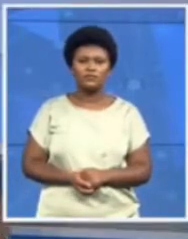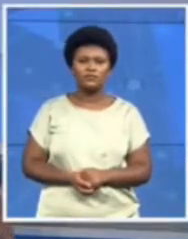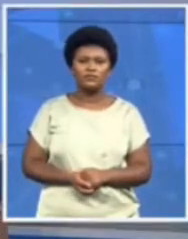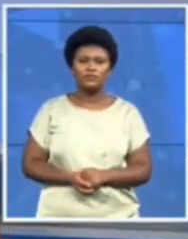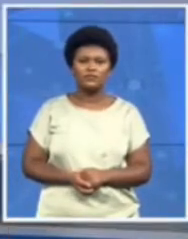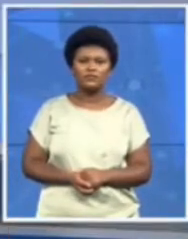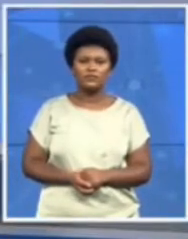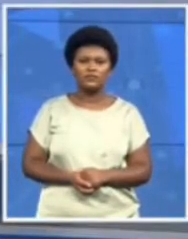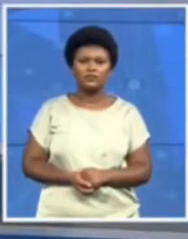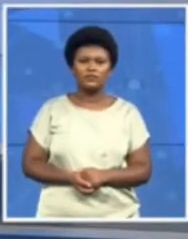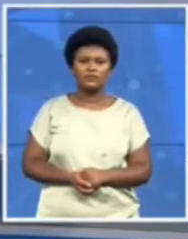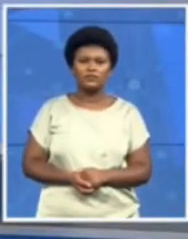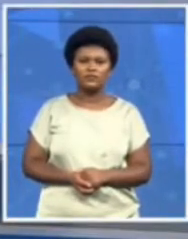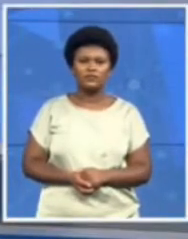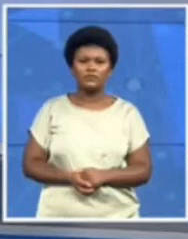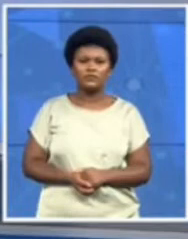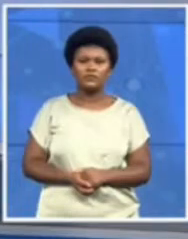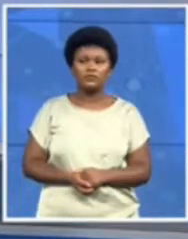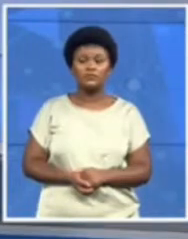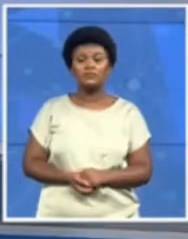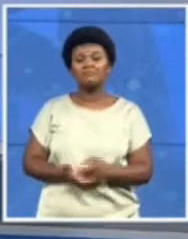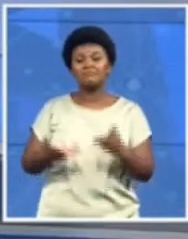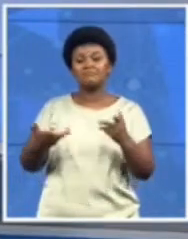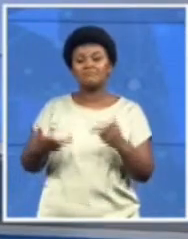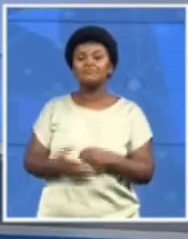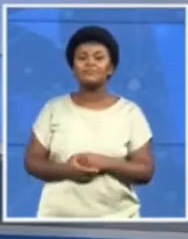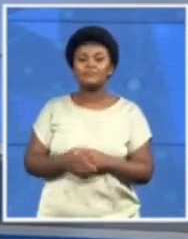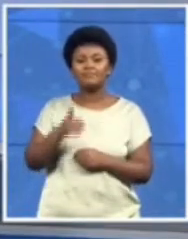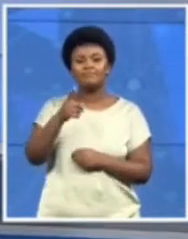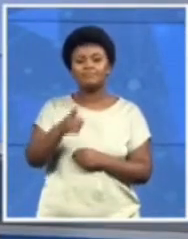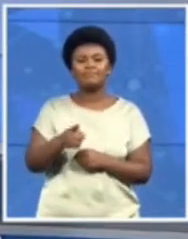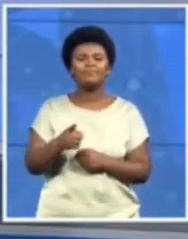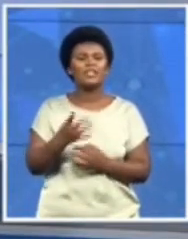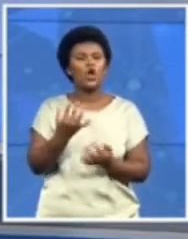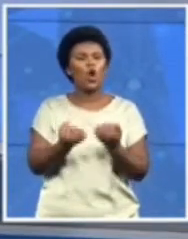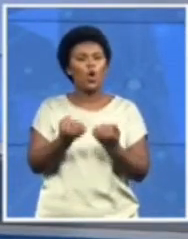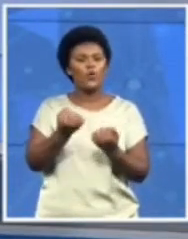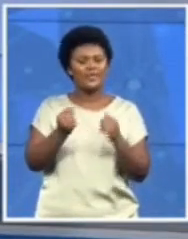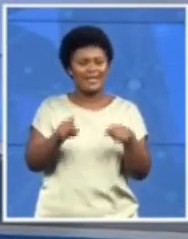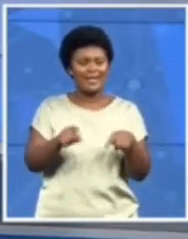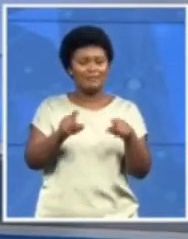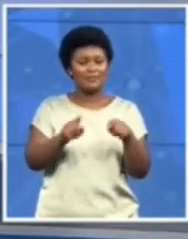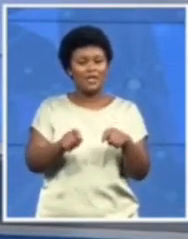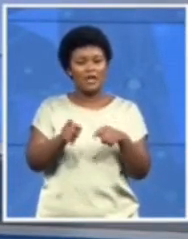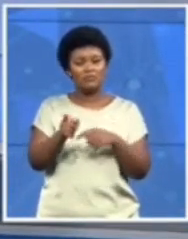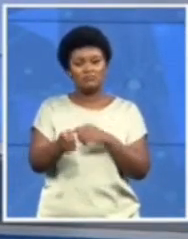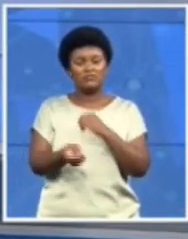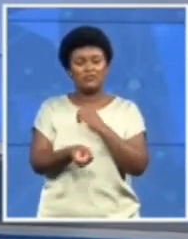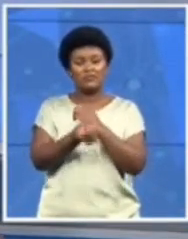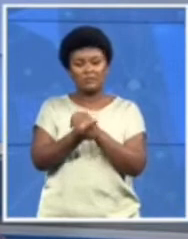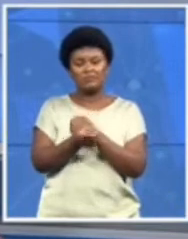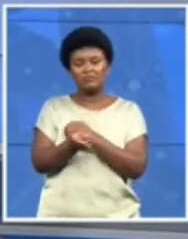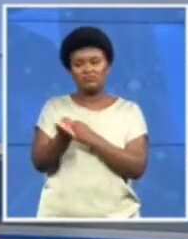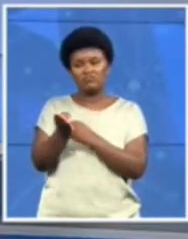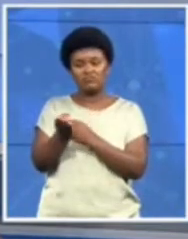Well, that's scenes outside of court just after the appearance of that 49-year-old